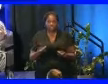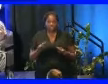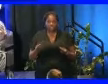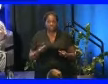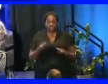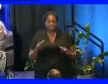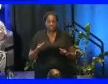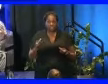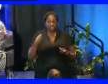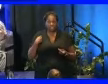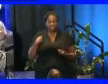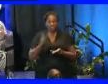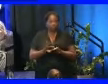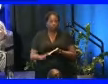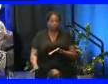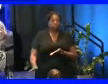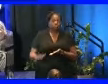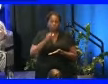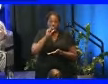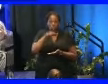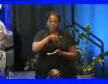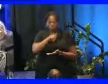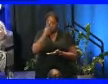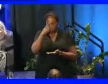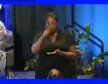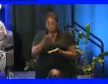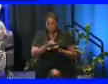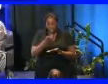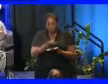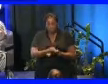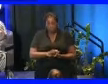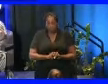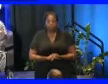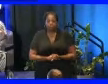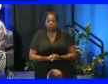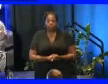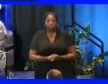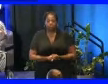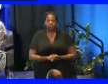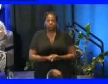they write you off. You're not eligible for rehabilitation.